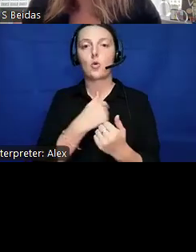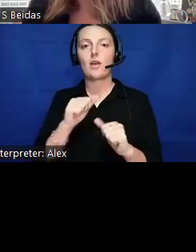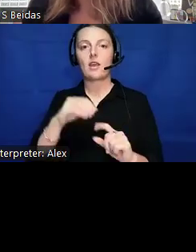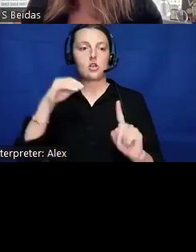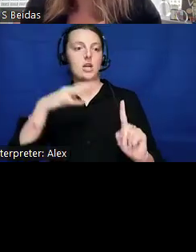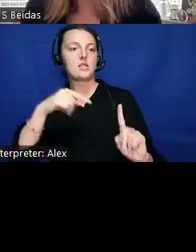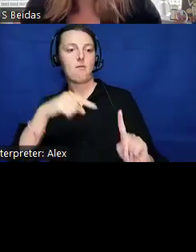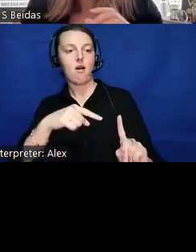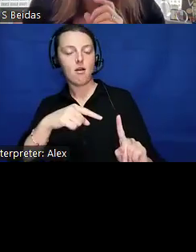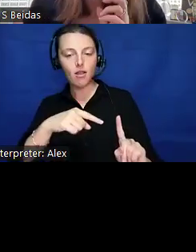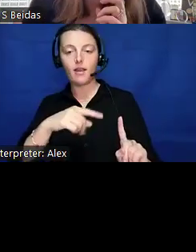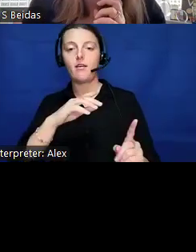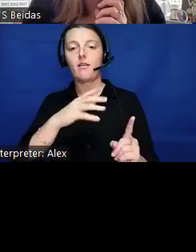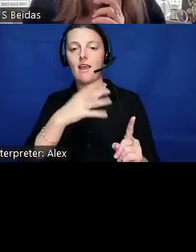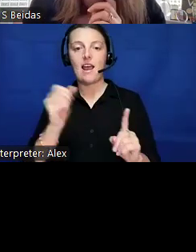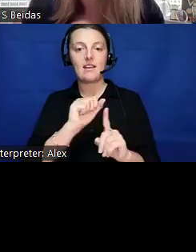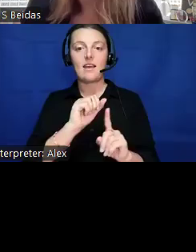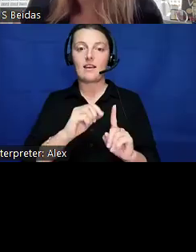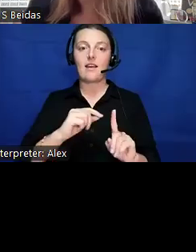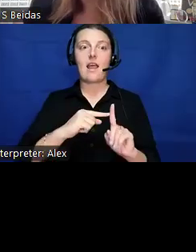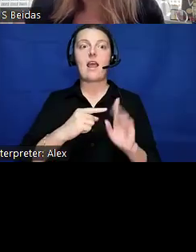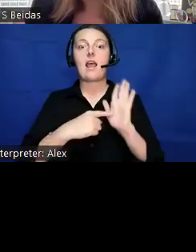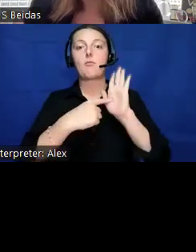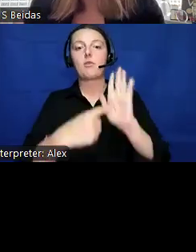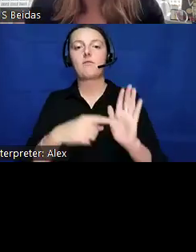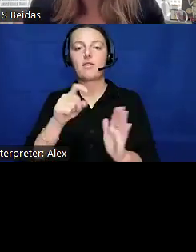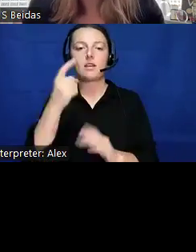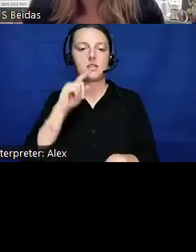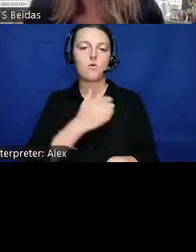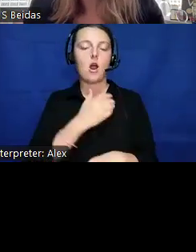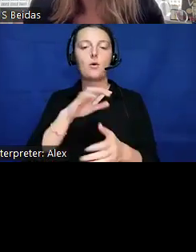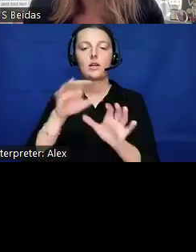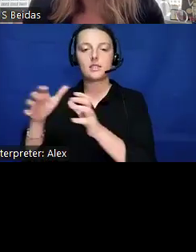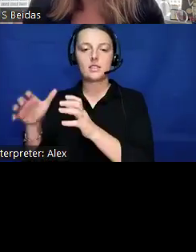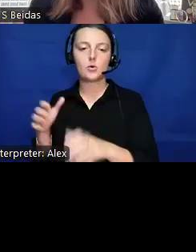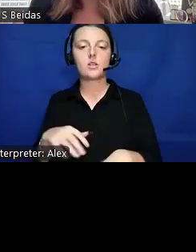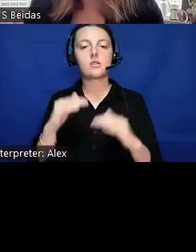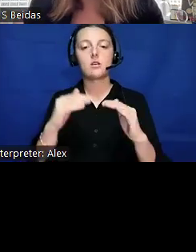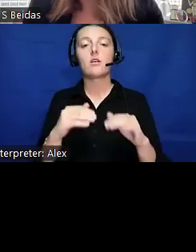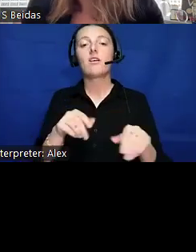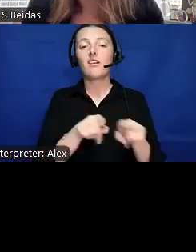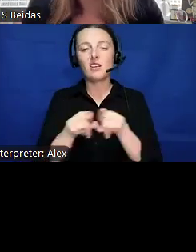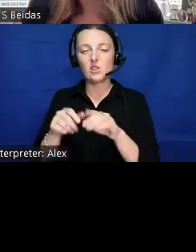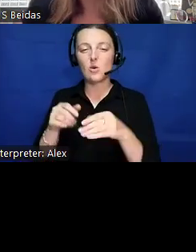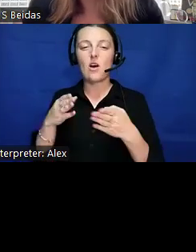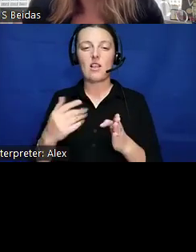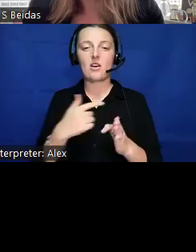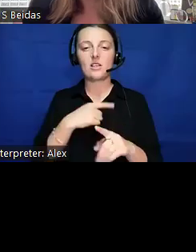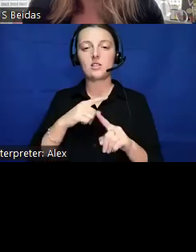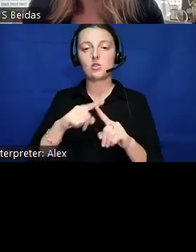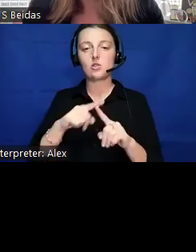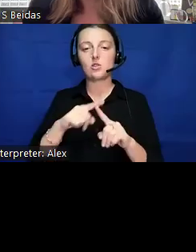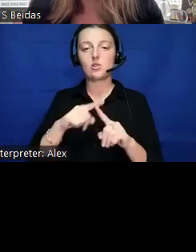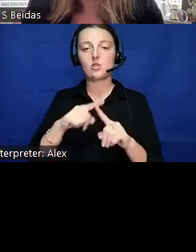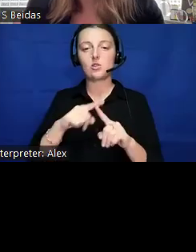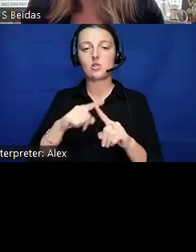of our constituents. It also allowed us to show Philly as a national exemplar public behavioral health system, and it resulted in